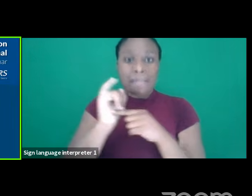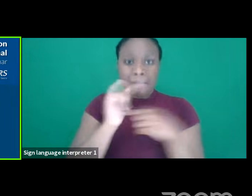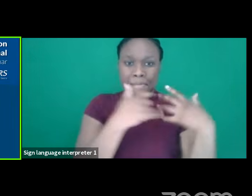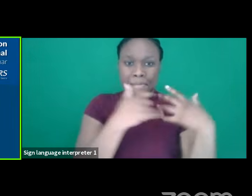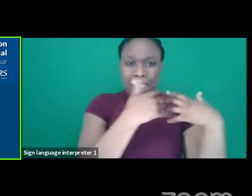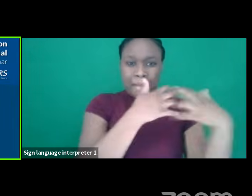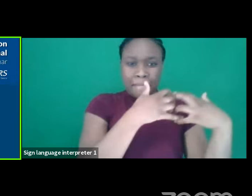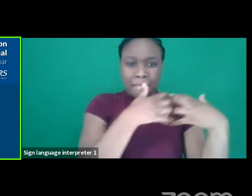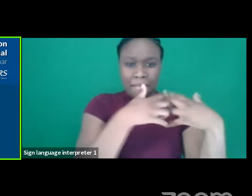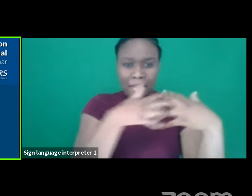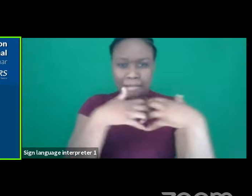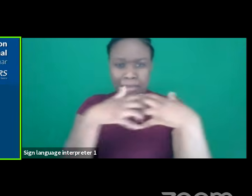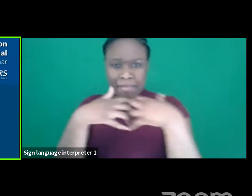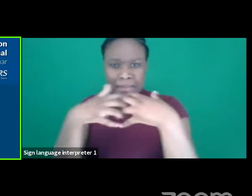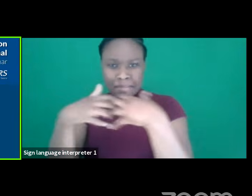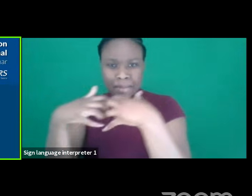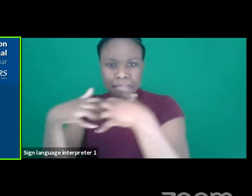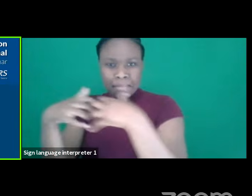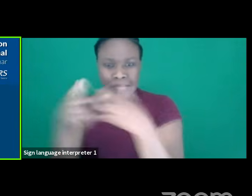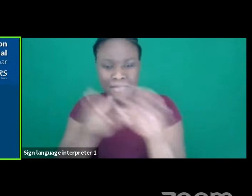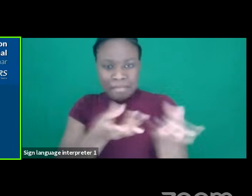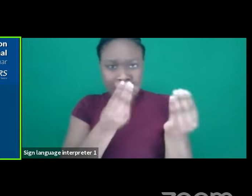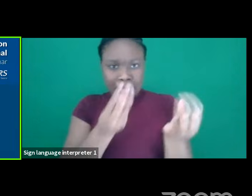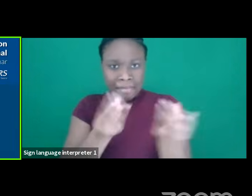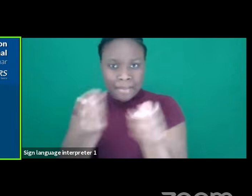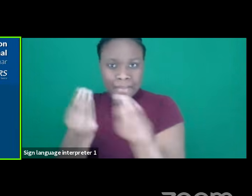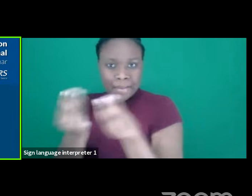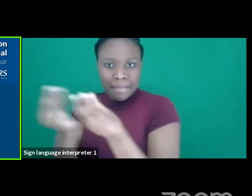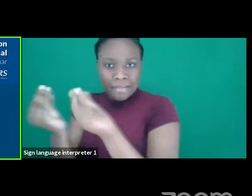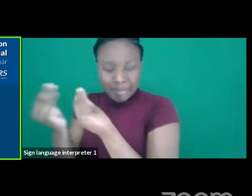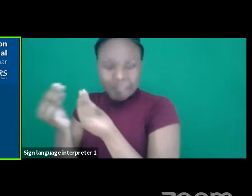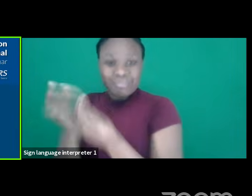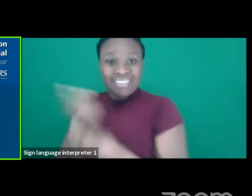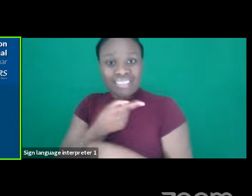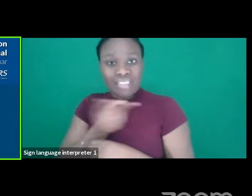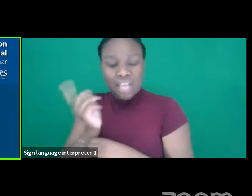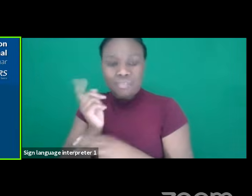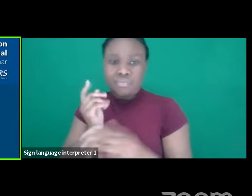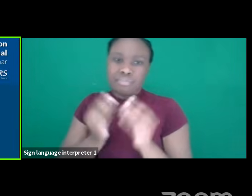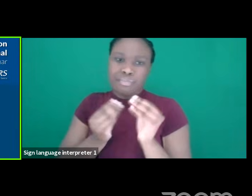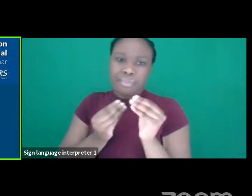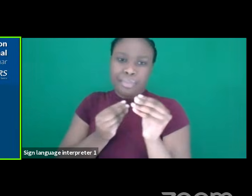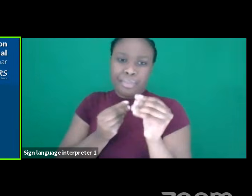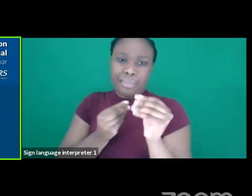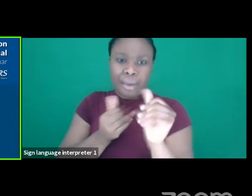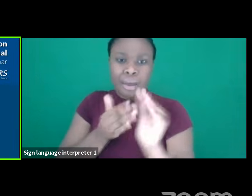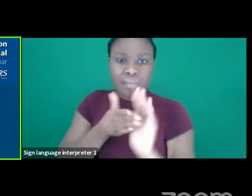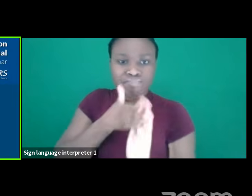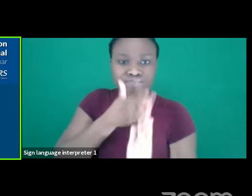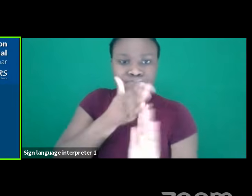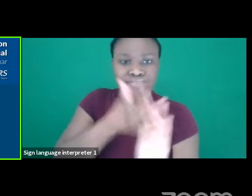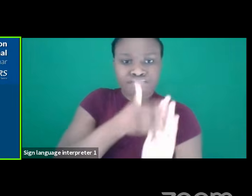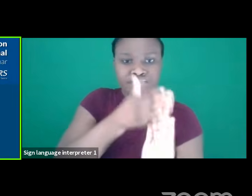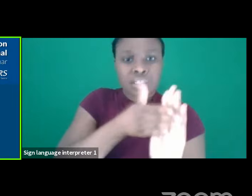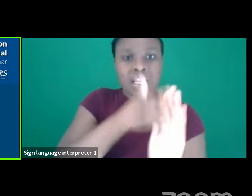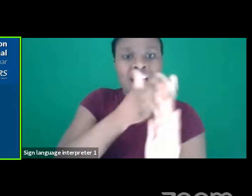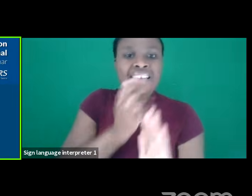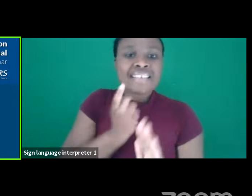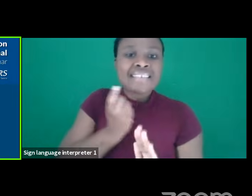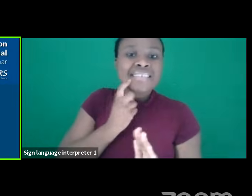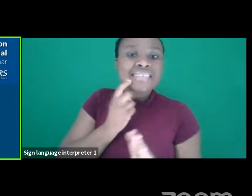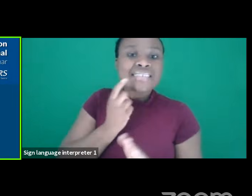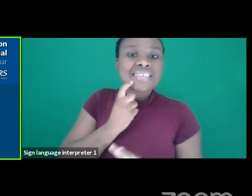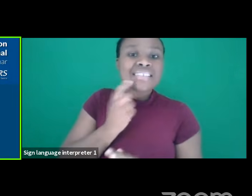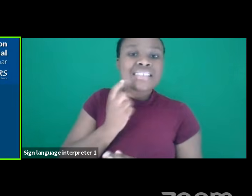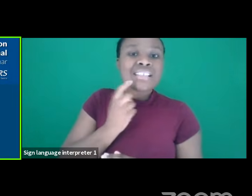seamless, to ensure that we are data-driven, to ensure that we connect with other players within the ecosystem